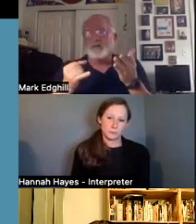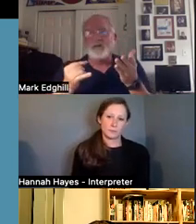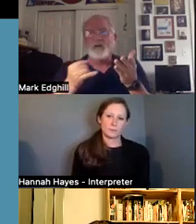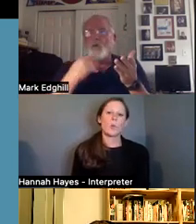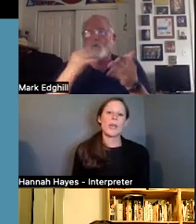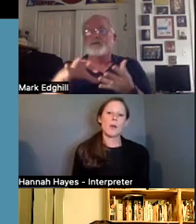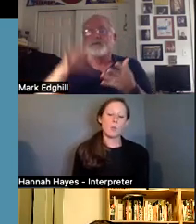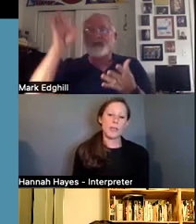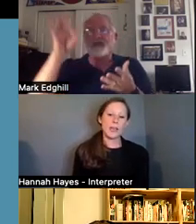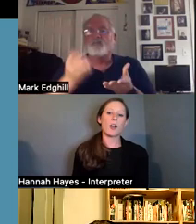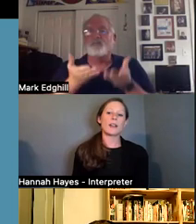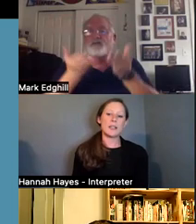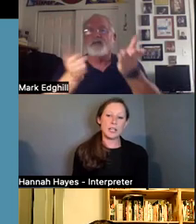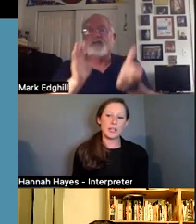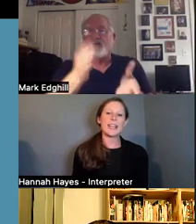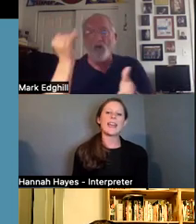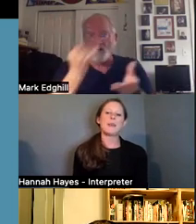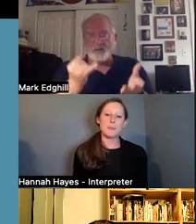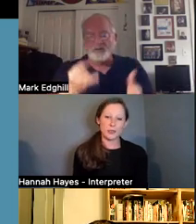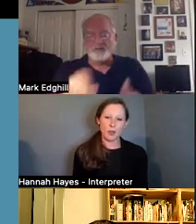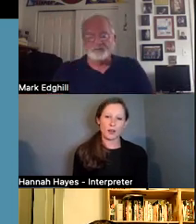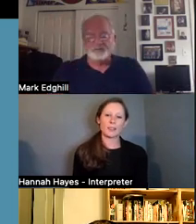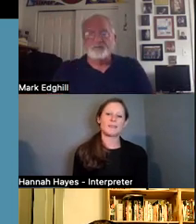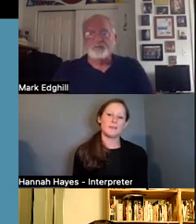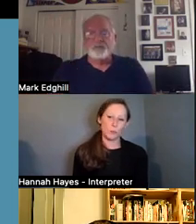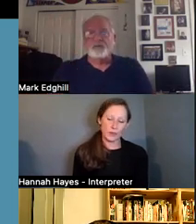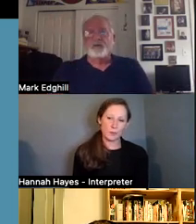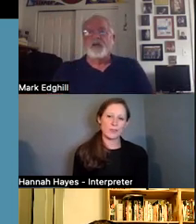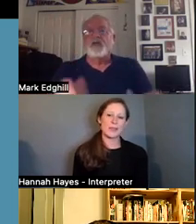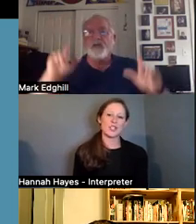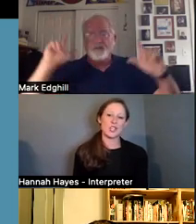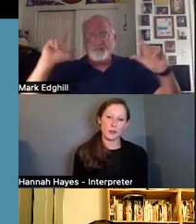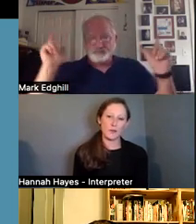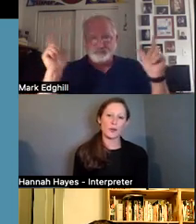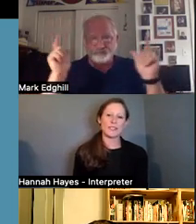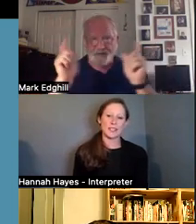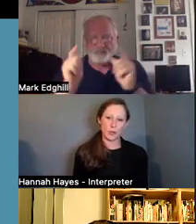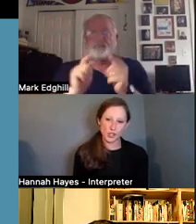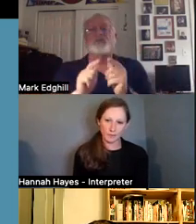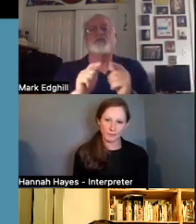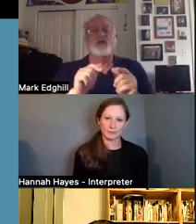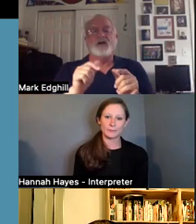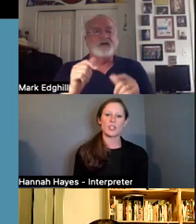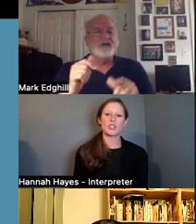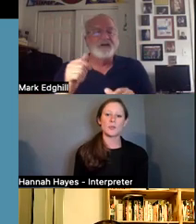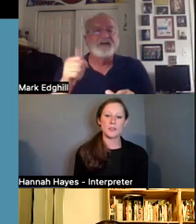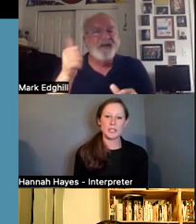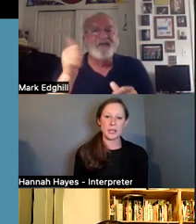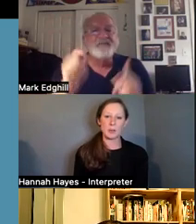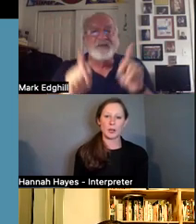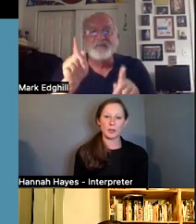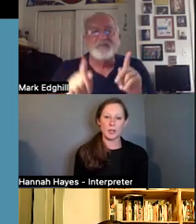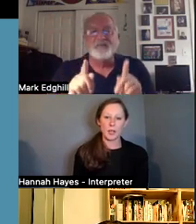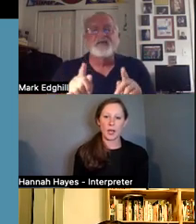artists. We are exhibiting 10 people's art within the museum this year for this celebration, just